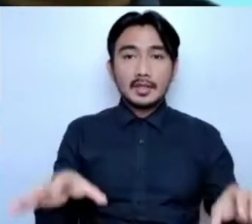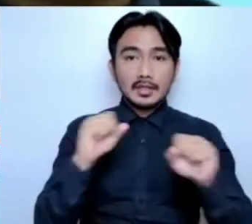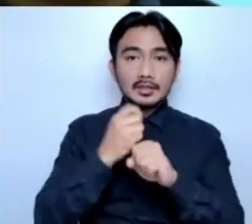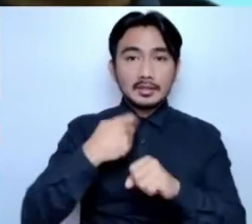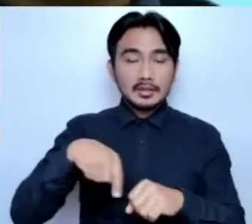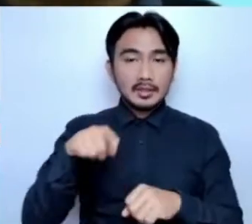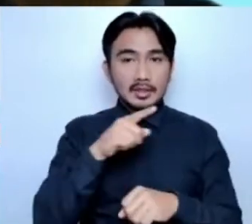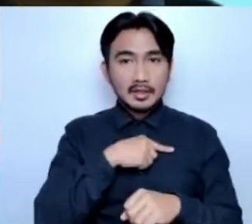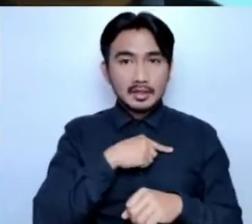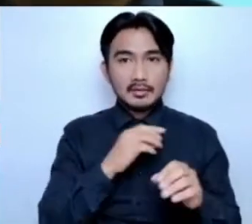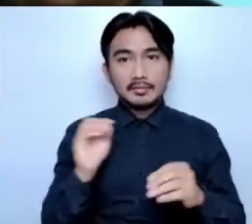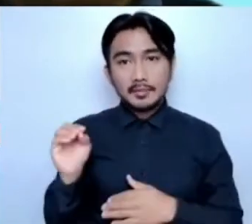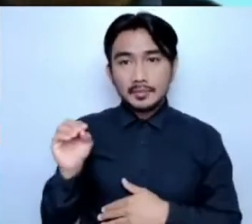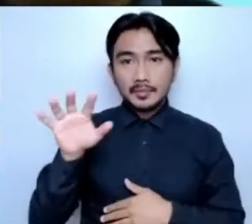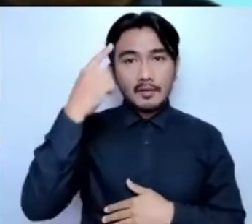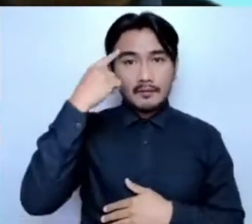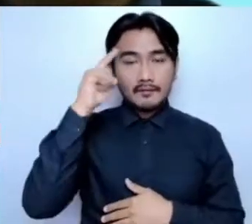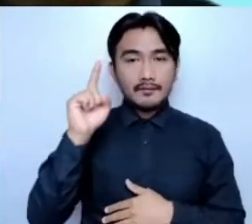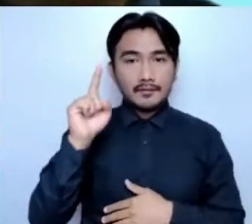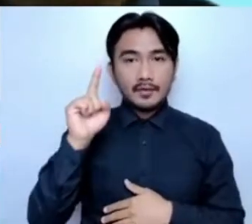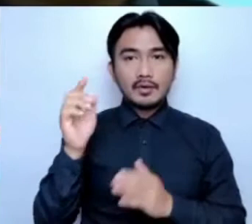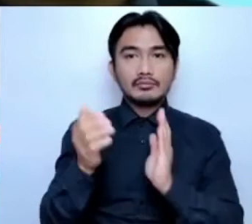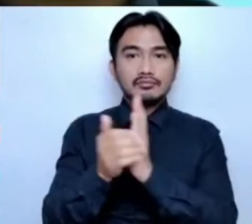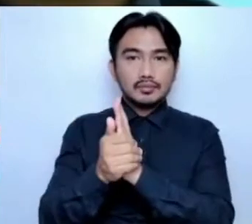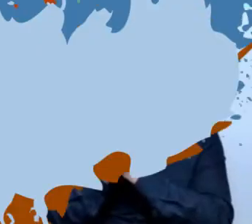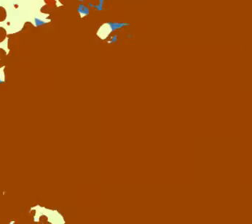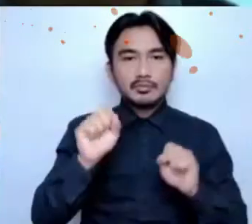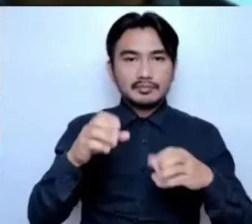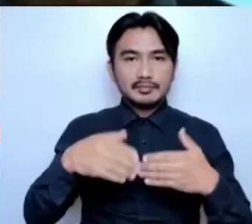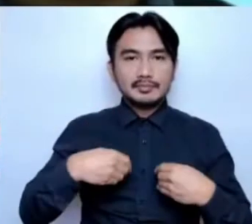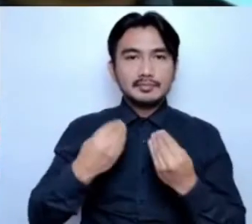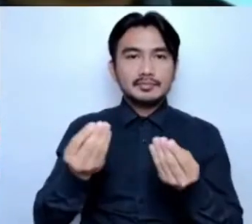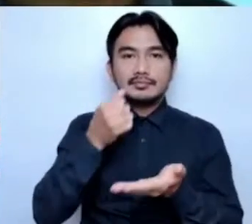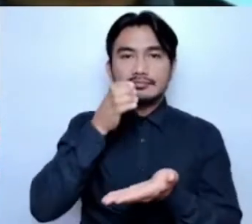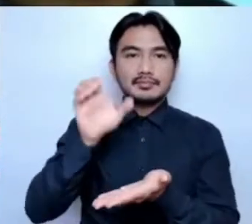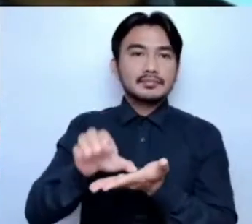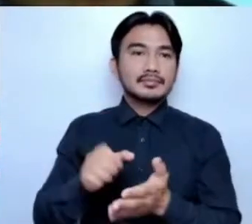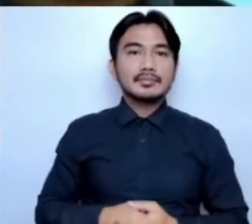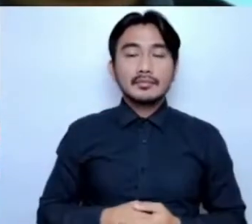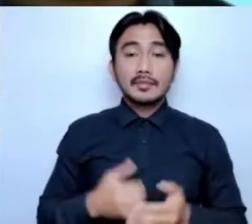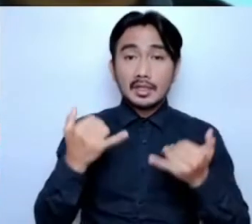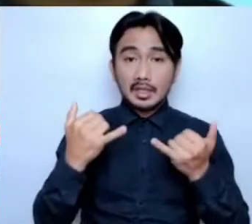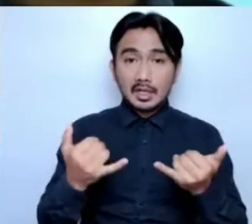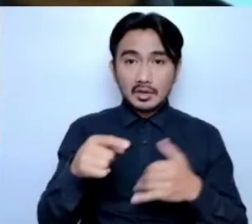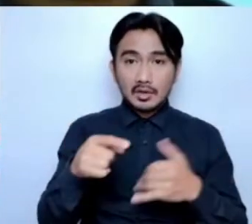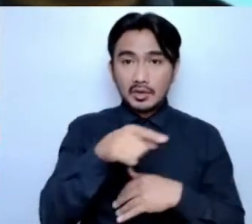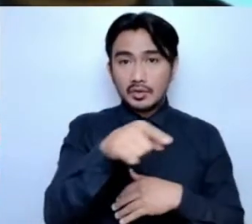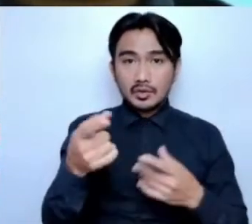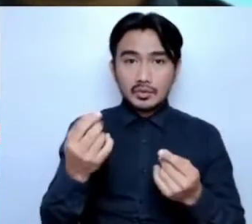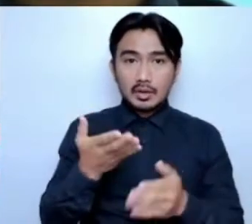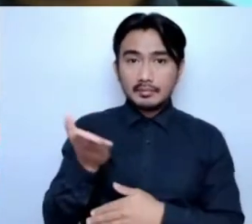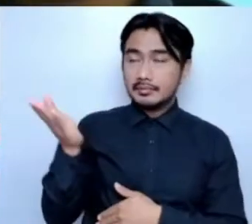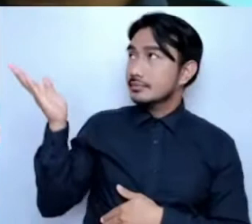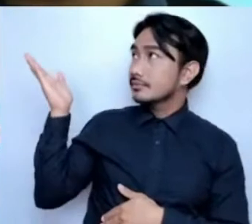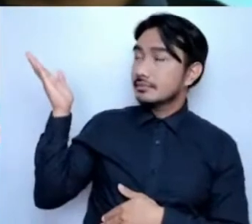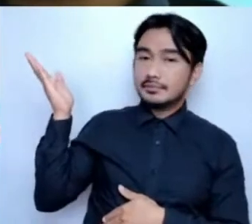presentation of the Proficient tool for regular teachers. At this point, you are seeing on your screen the